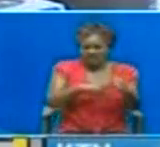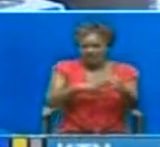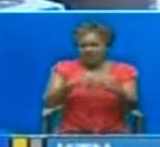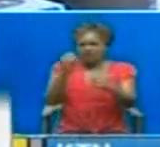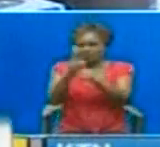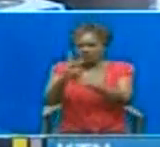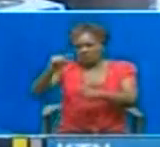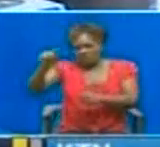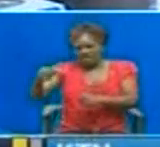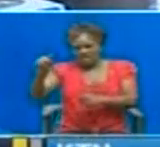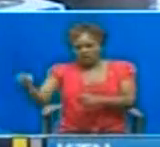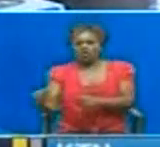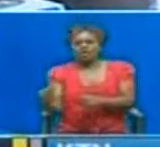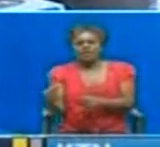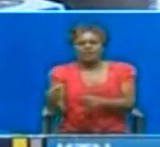$712 million USD.